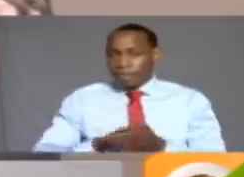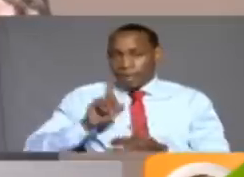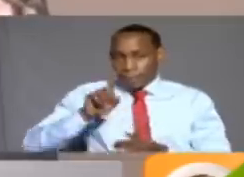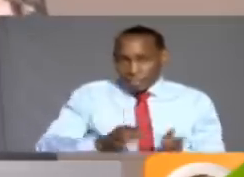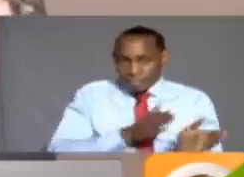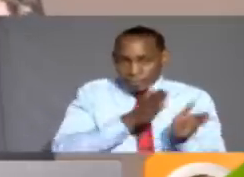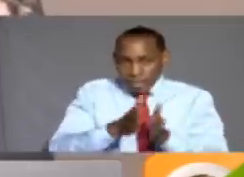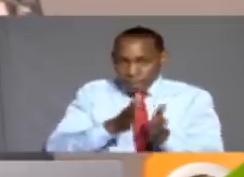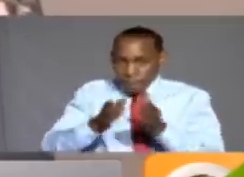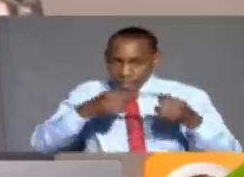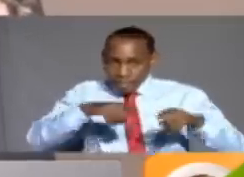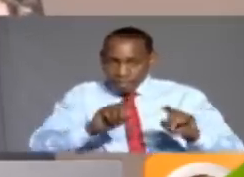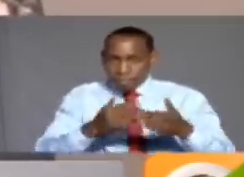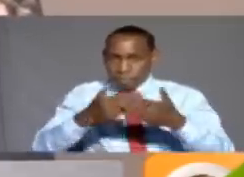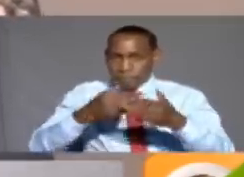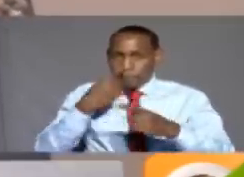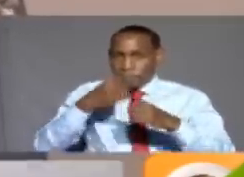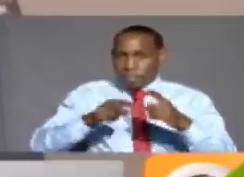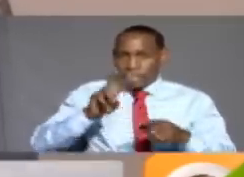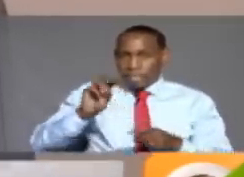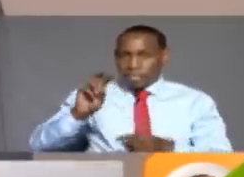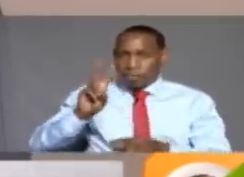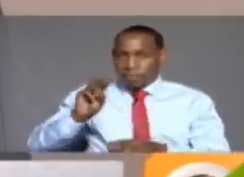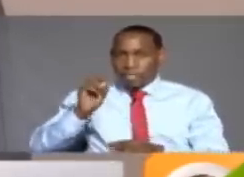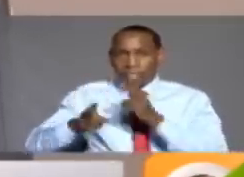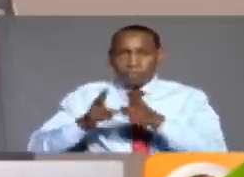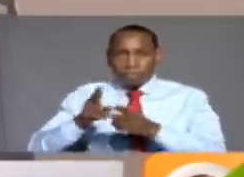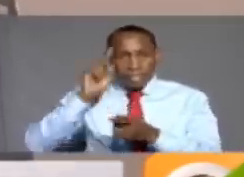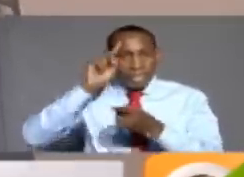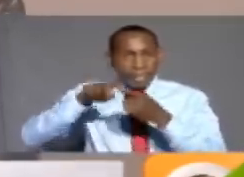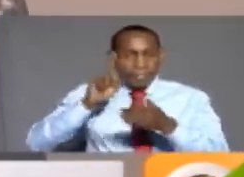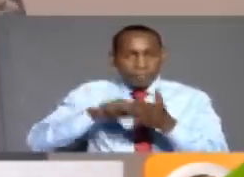organize ourselves before 2022 or by 2022 for